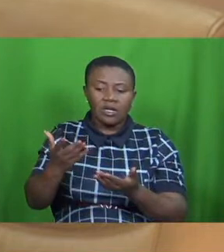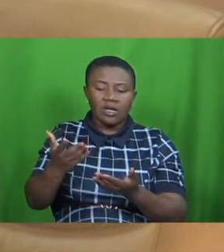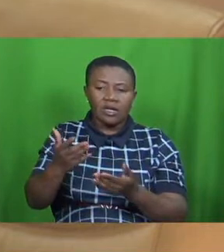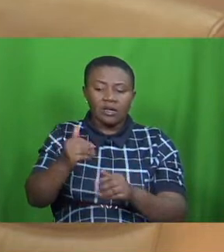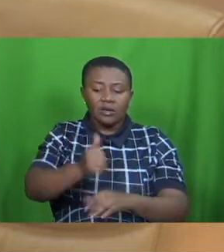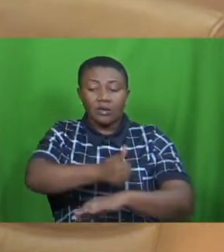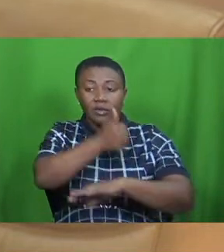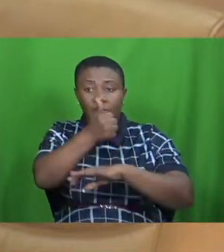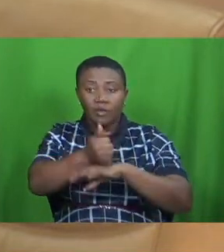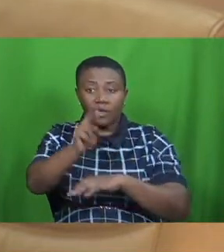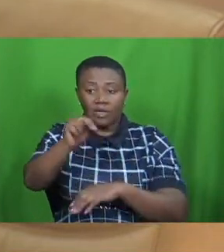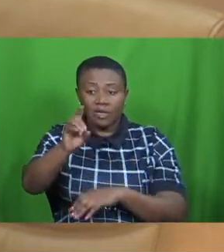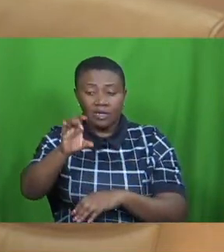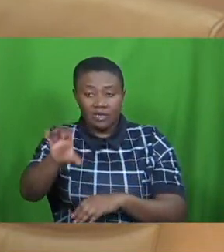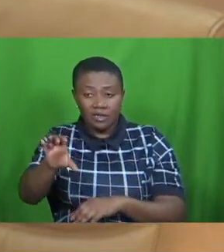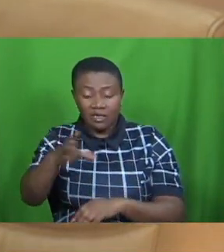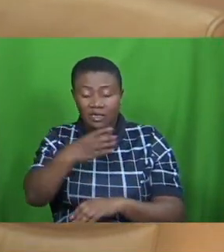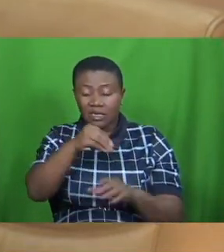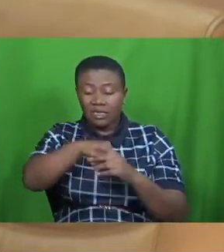Tongue constituency.